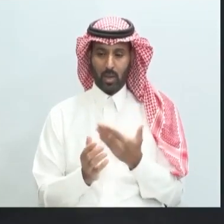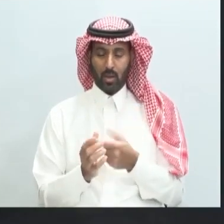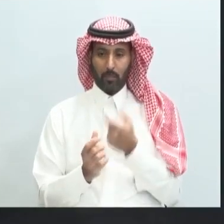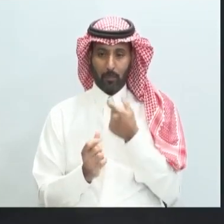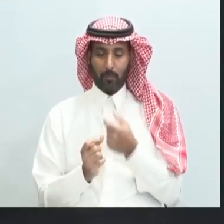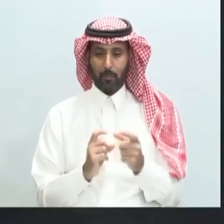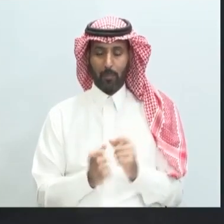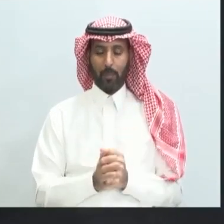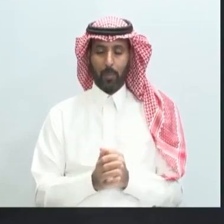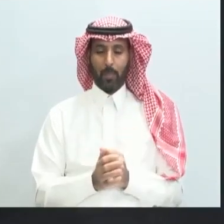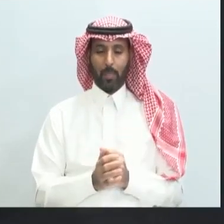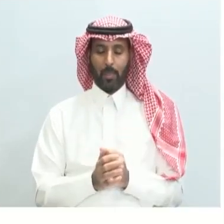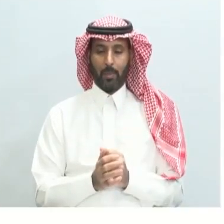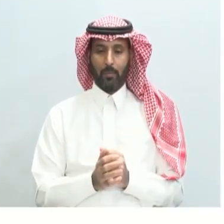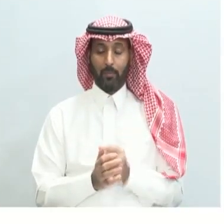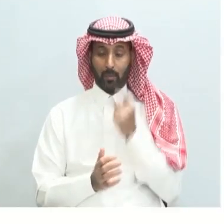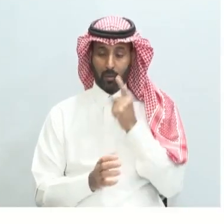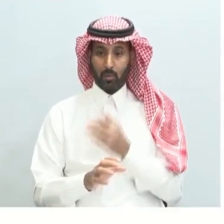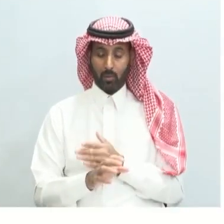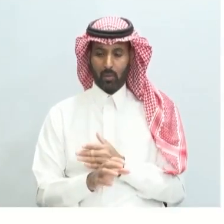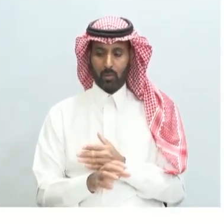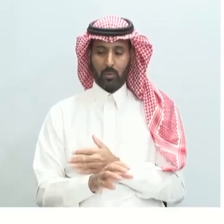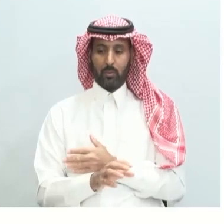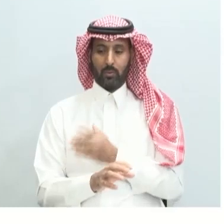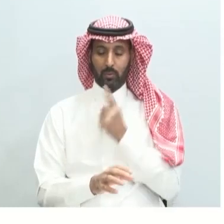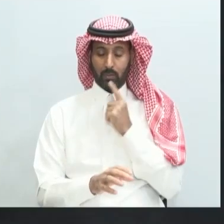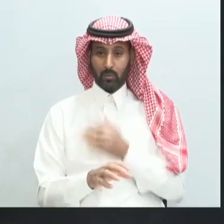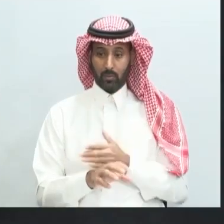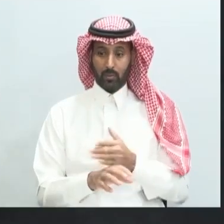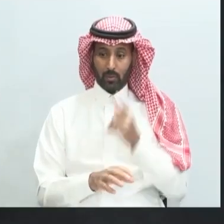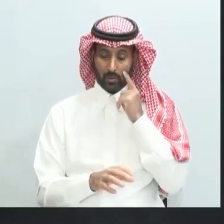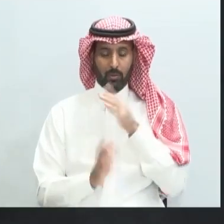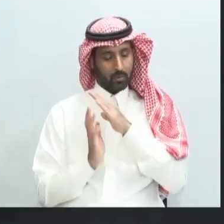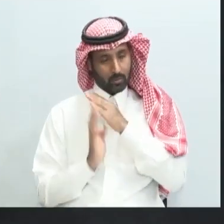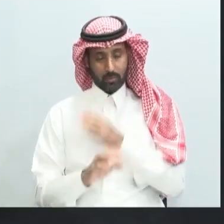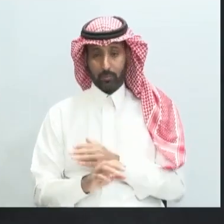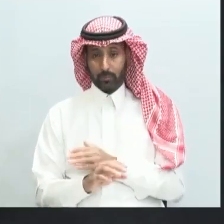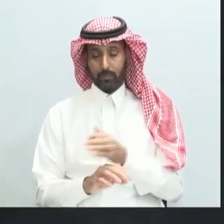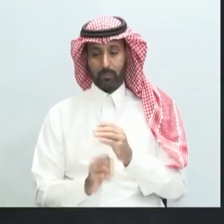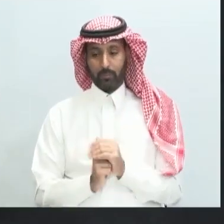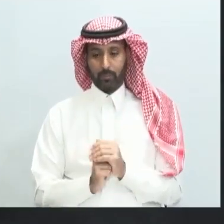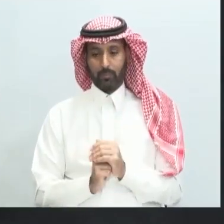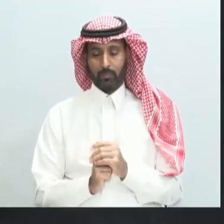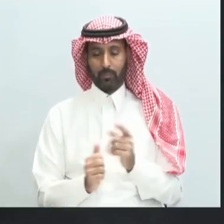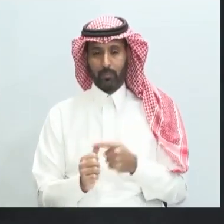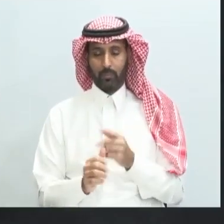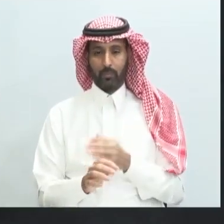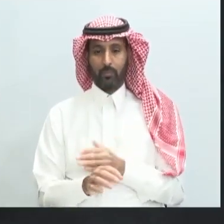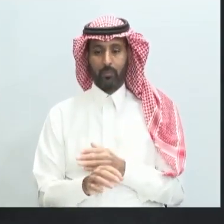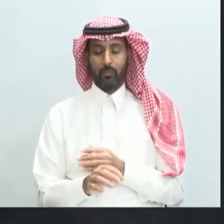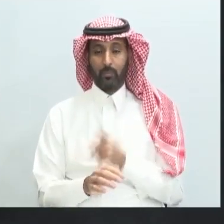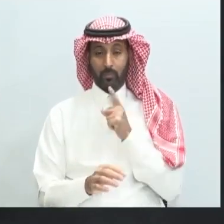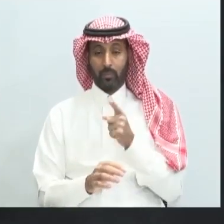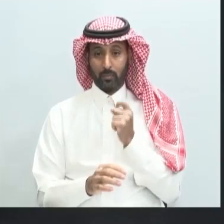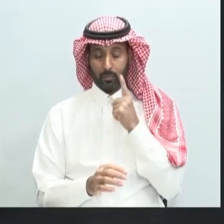first part is when we got early to bed, when we sleep early, and also the second part is when